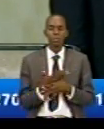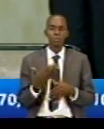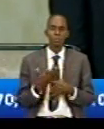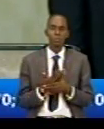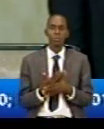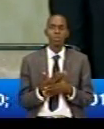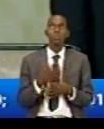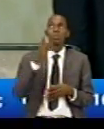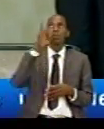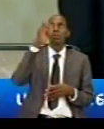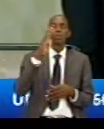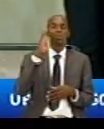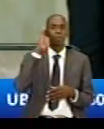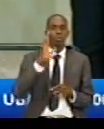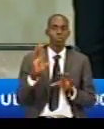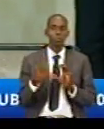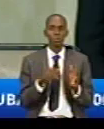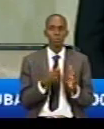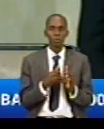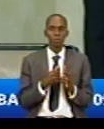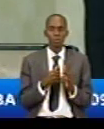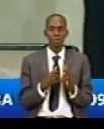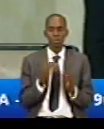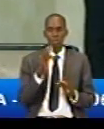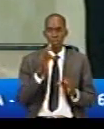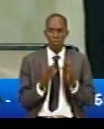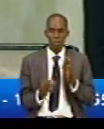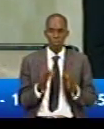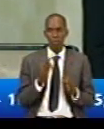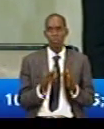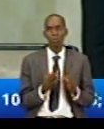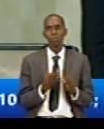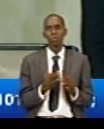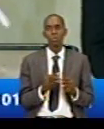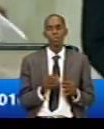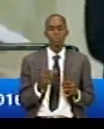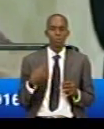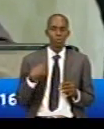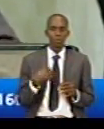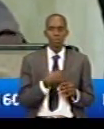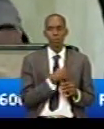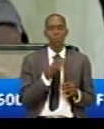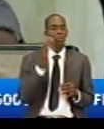God will do it only if we will pray.